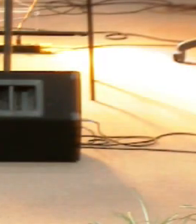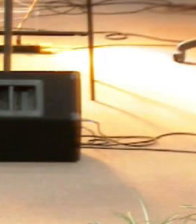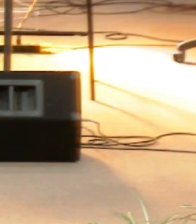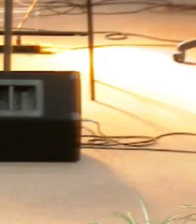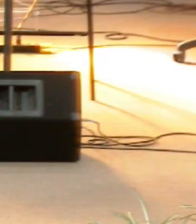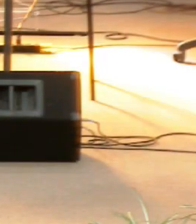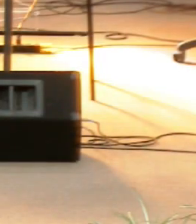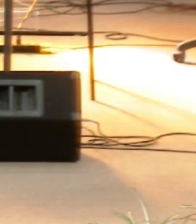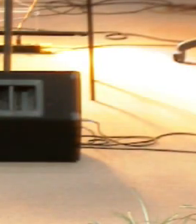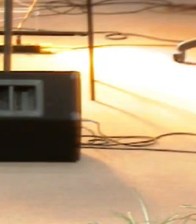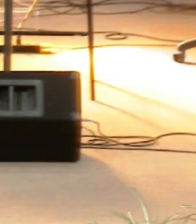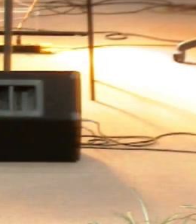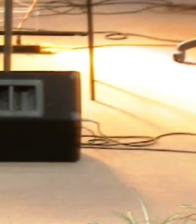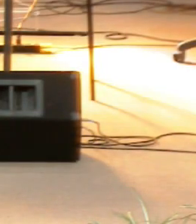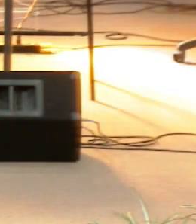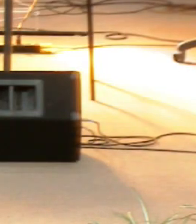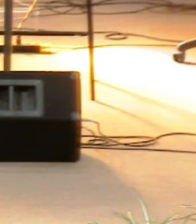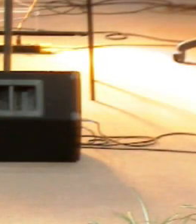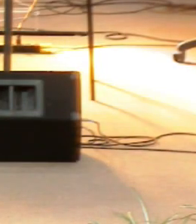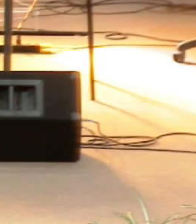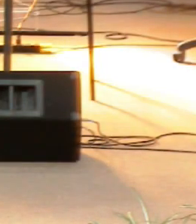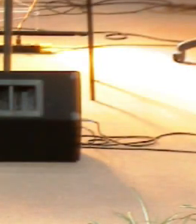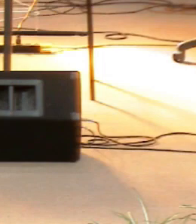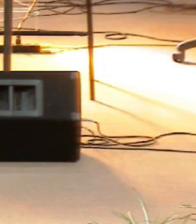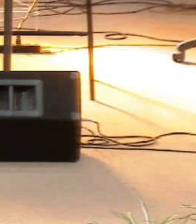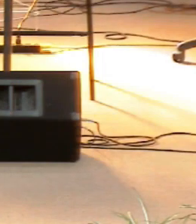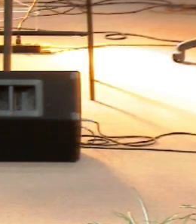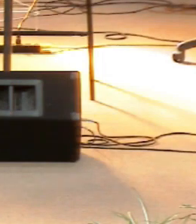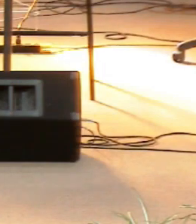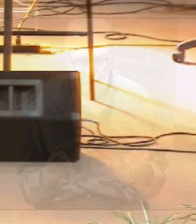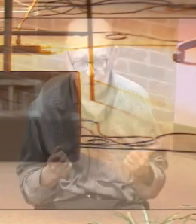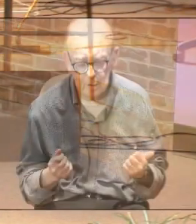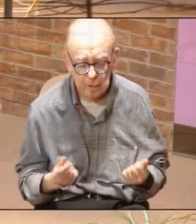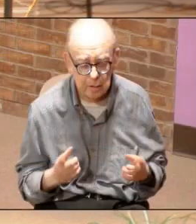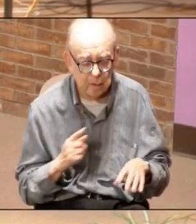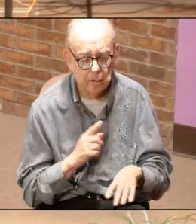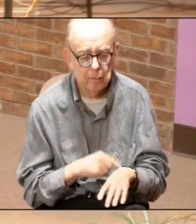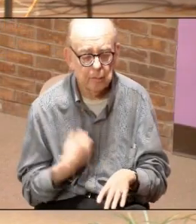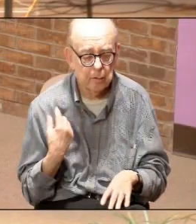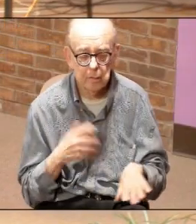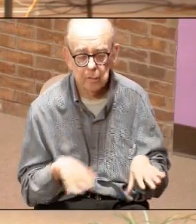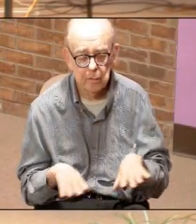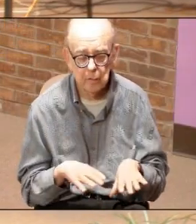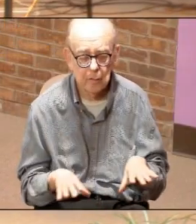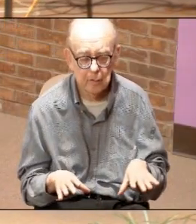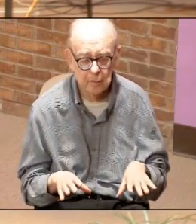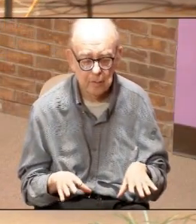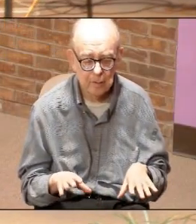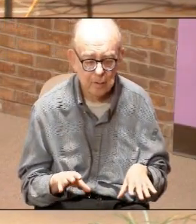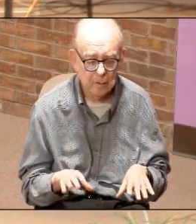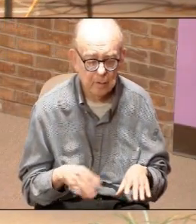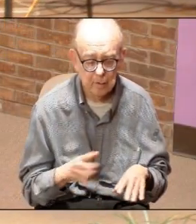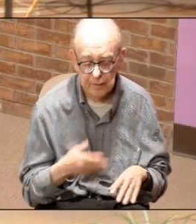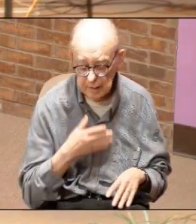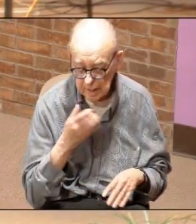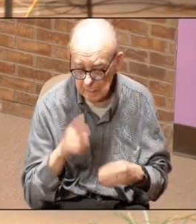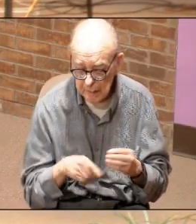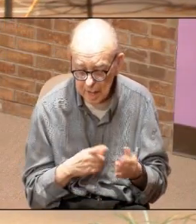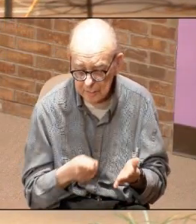And what ends up happening is in the busyness of life, a lot of times what we do, we kind of forget